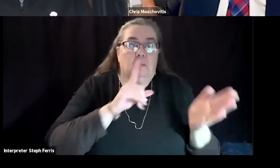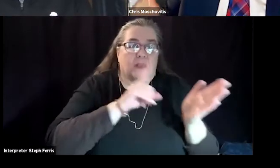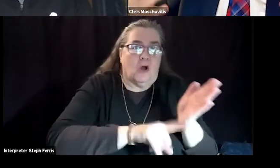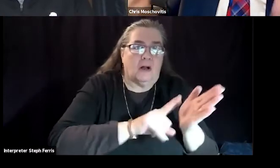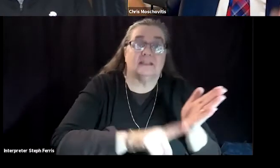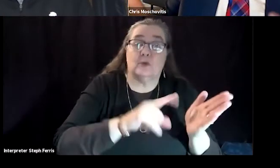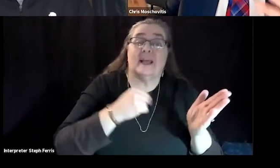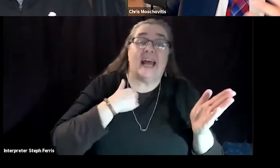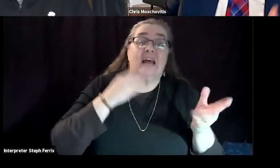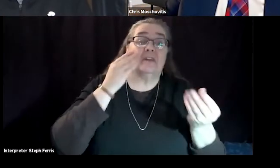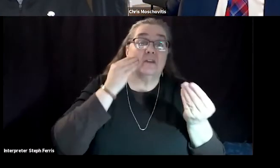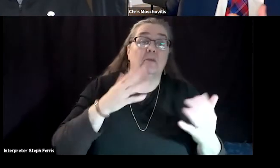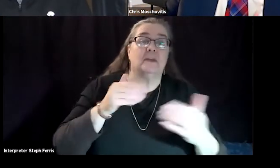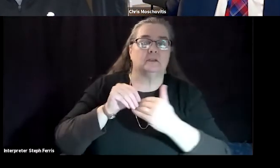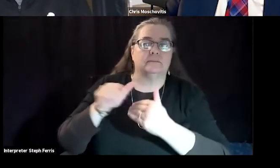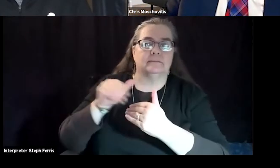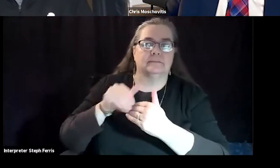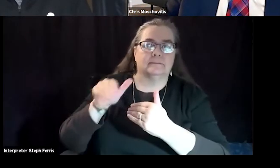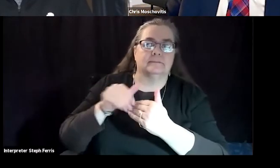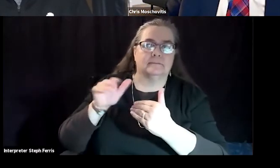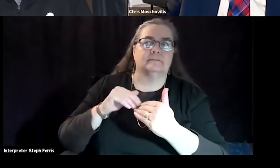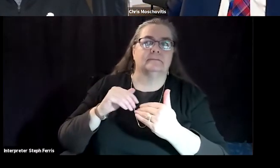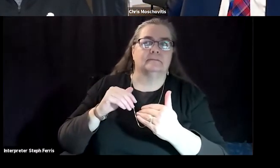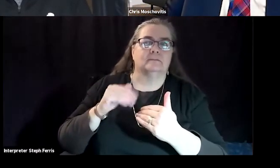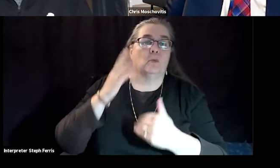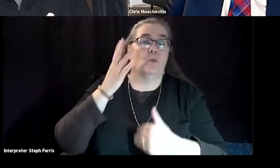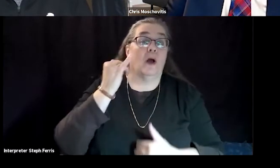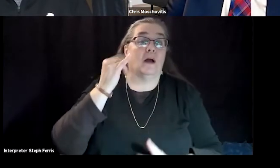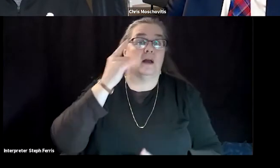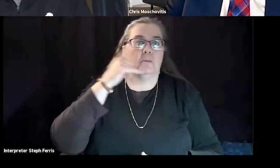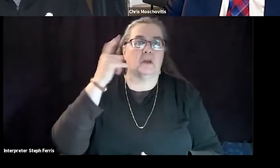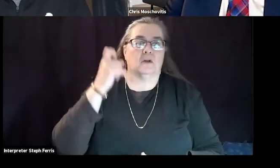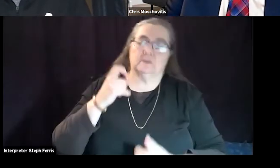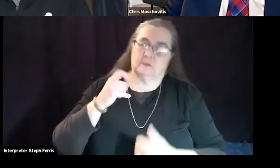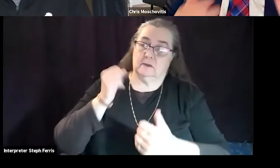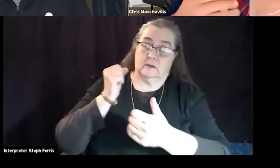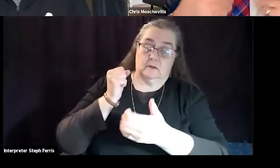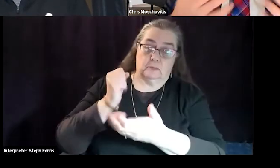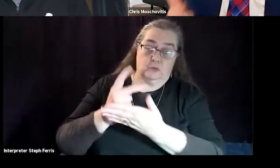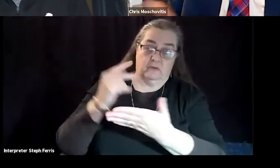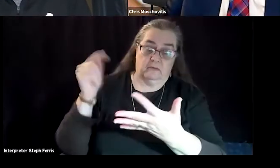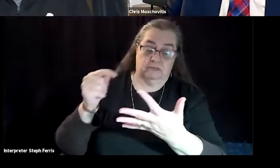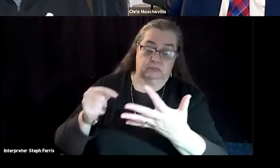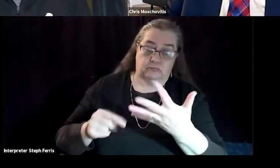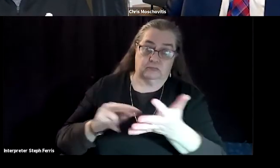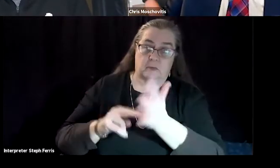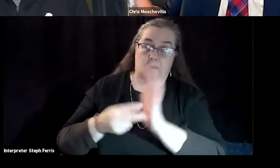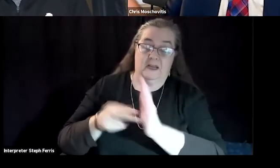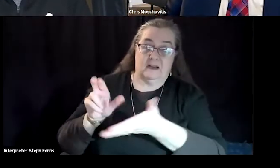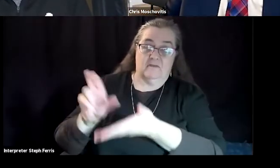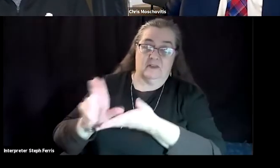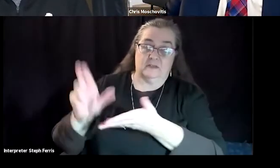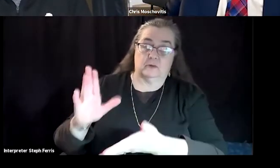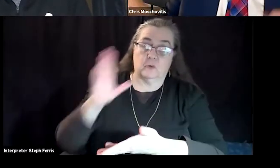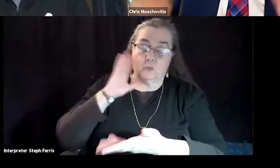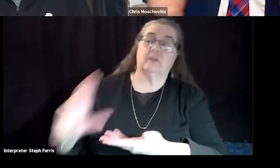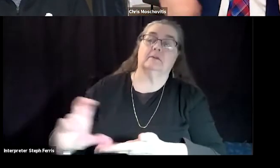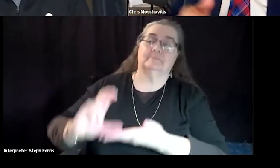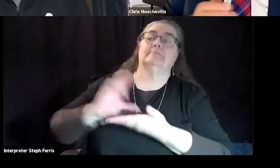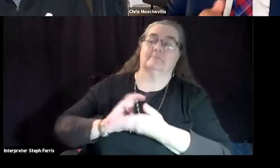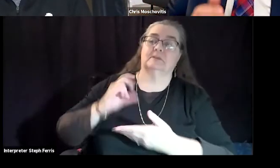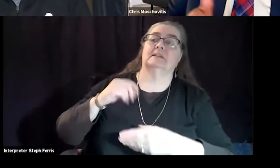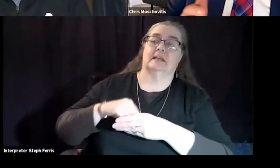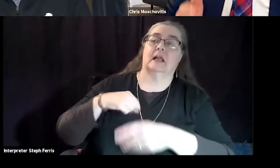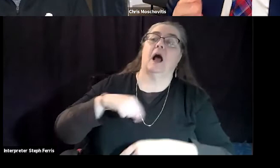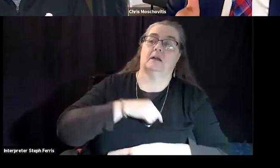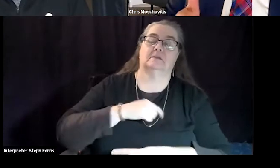things to gain the confidence of investors to say, well, this is a sound business, and I believe that the shares are worth X.